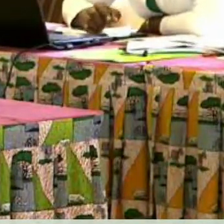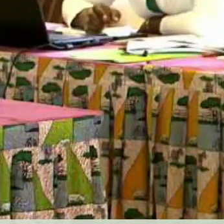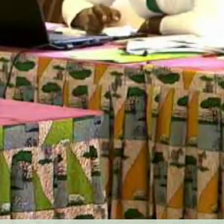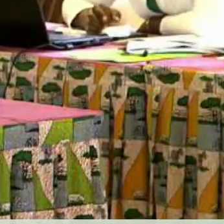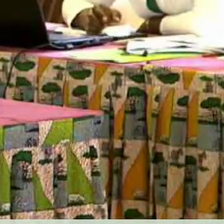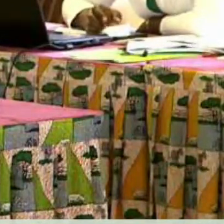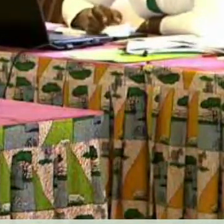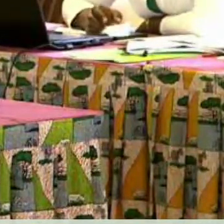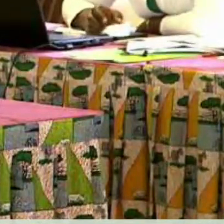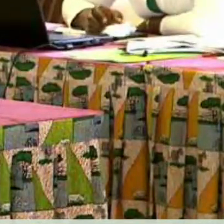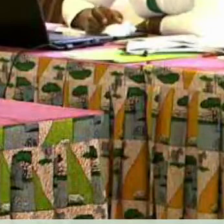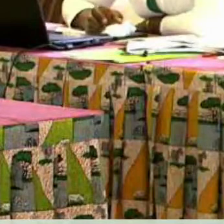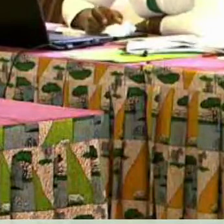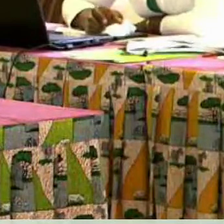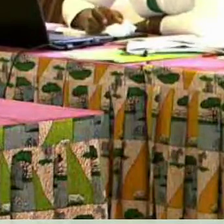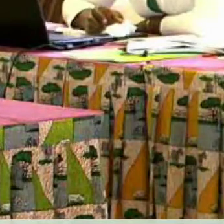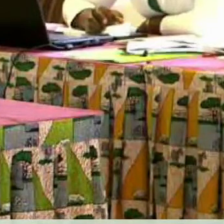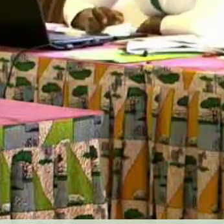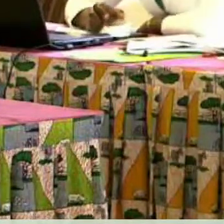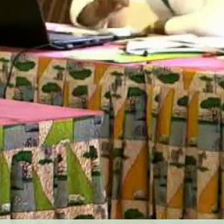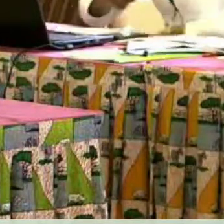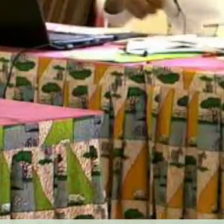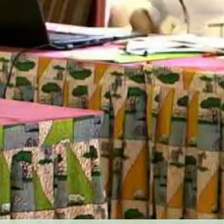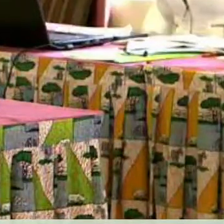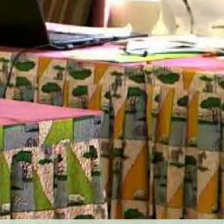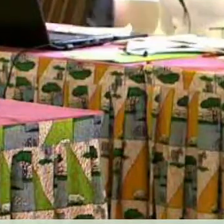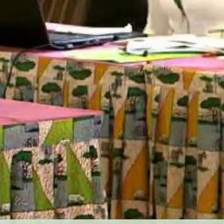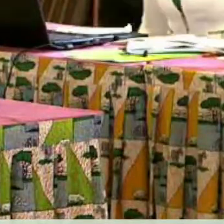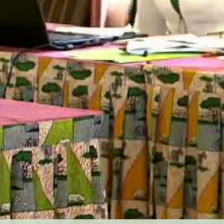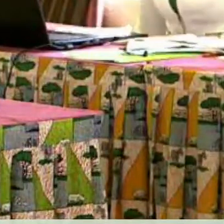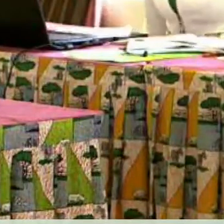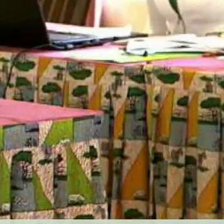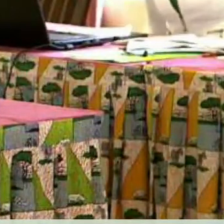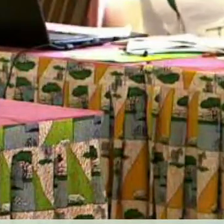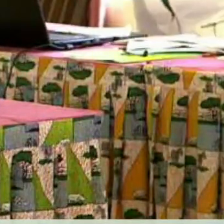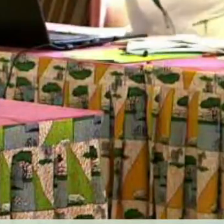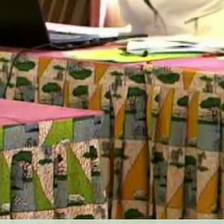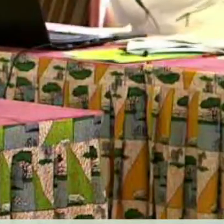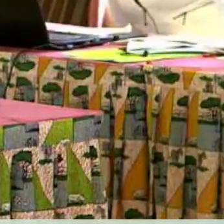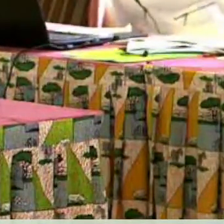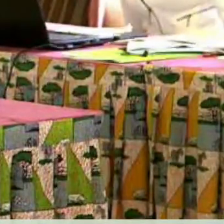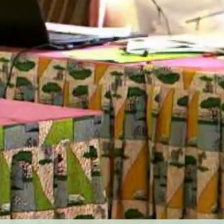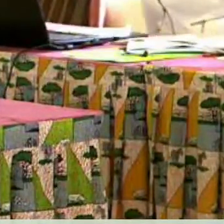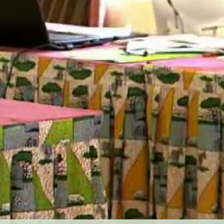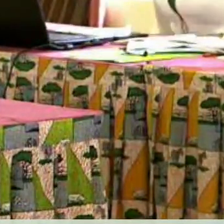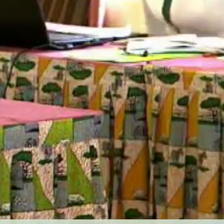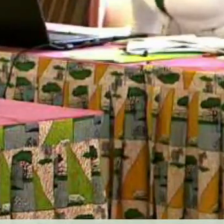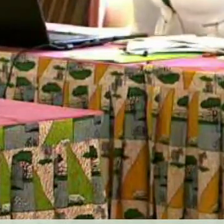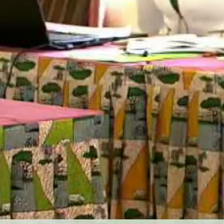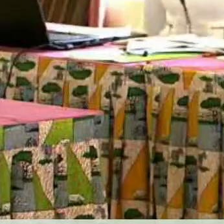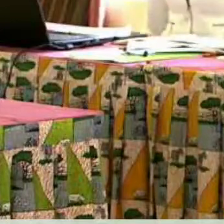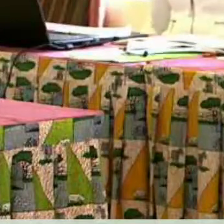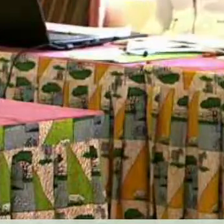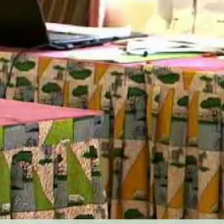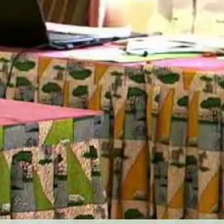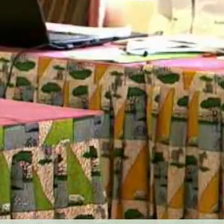the Dean, Faculty of Law, Dr. Ruth Haura, distinguished ladies and gentlemen, all protocols observed,